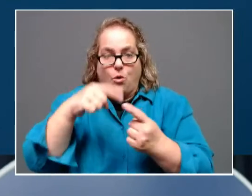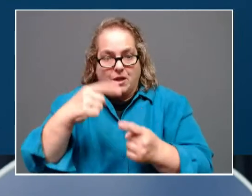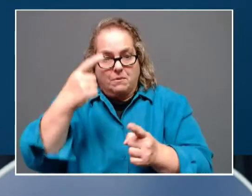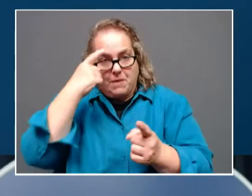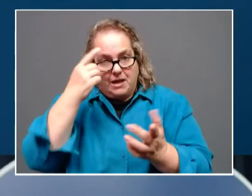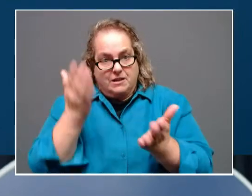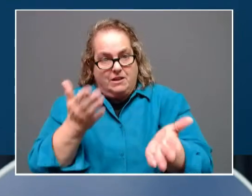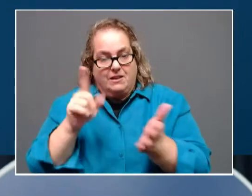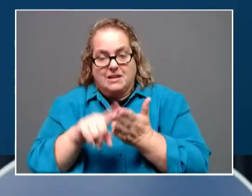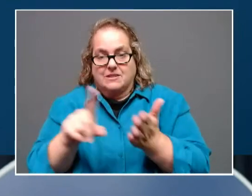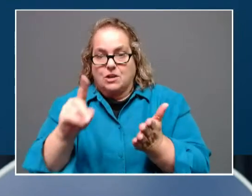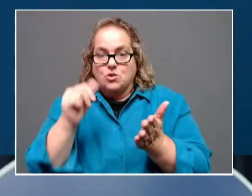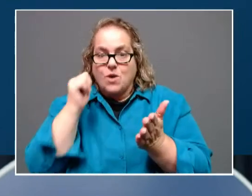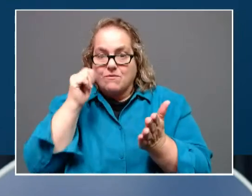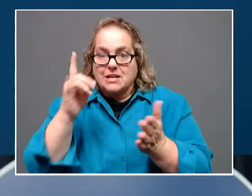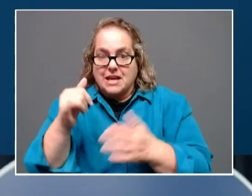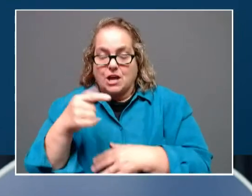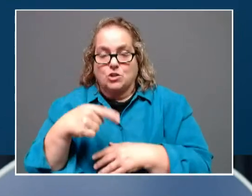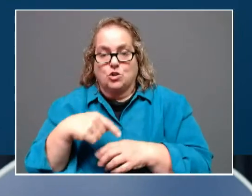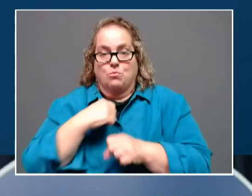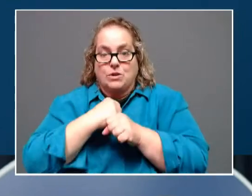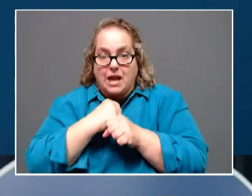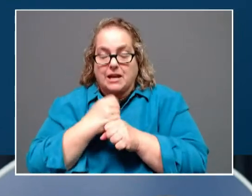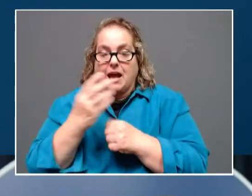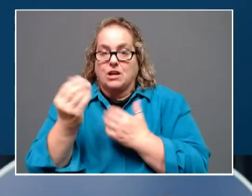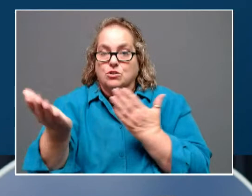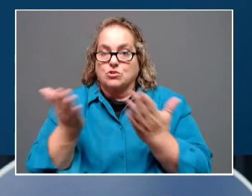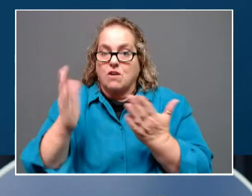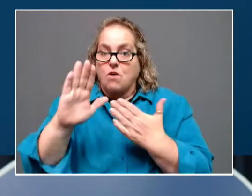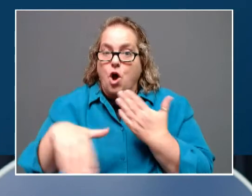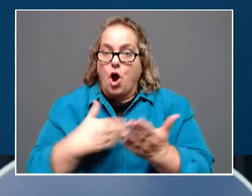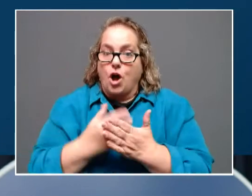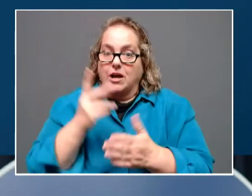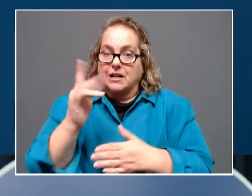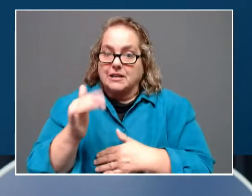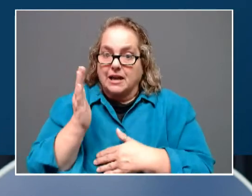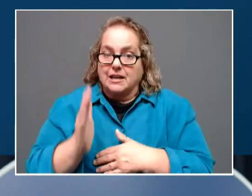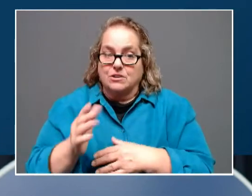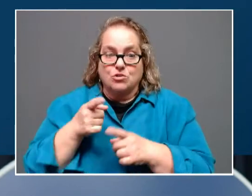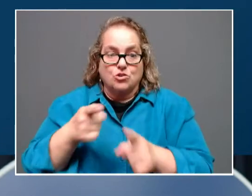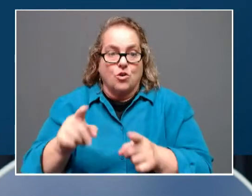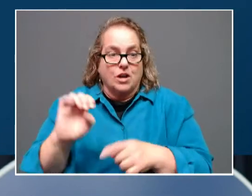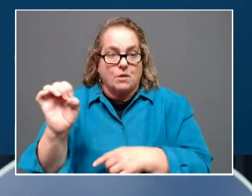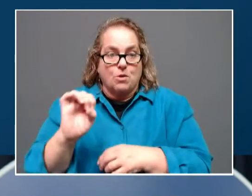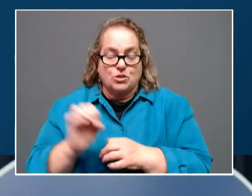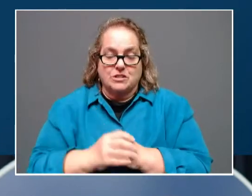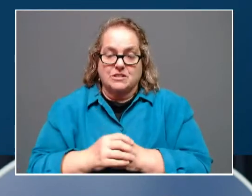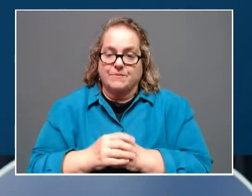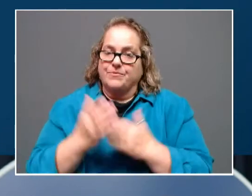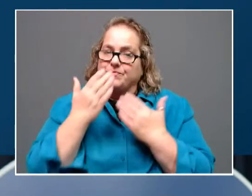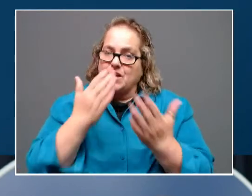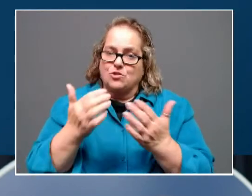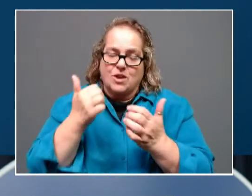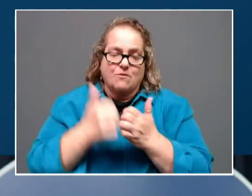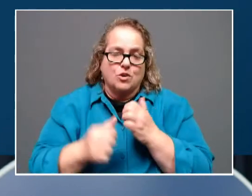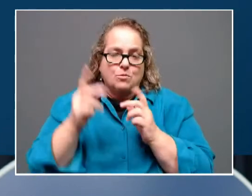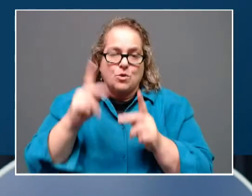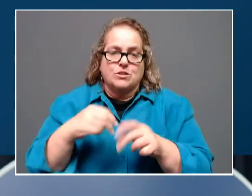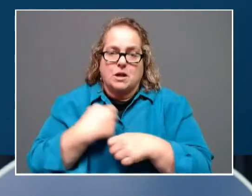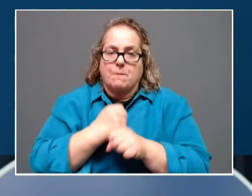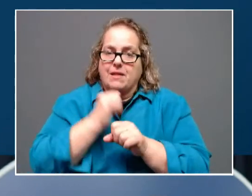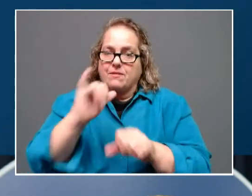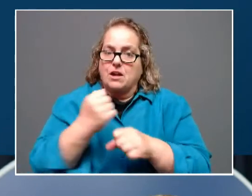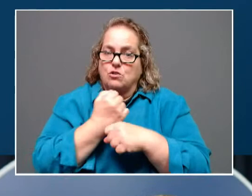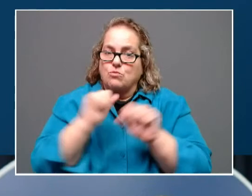to protect and serve all Kentuckians during the emergency. Thank you to every person who made this rescue possible.